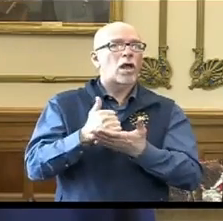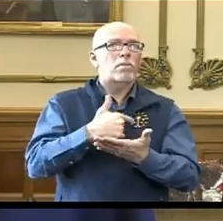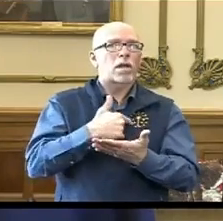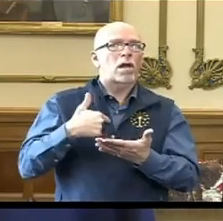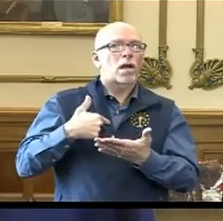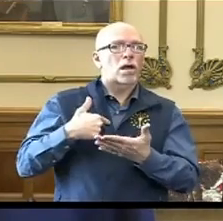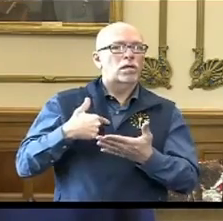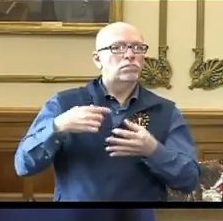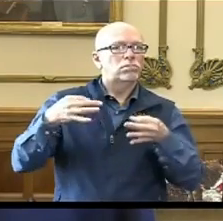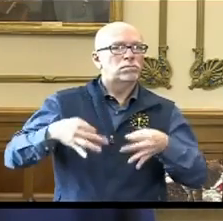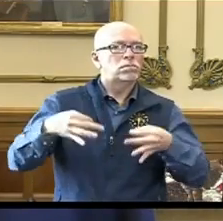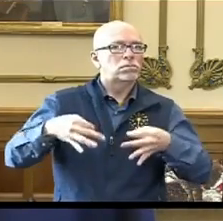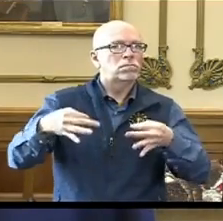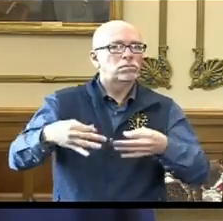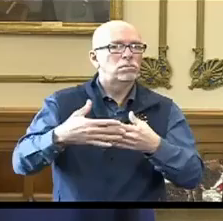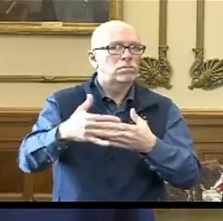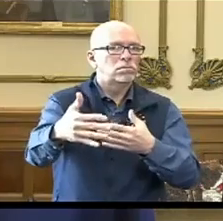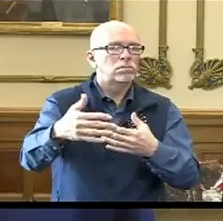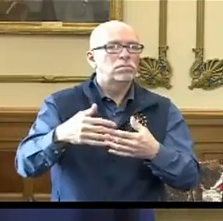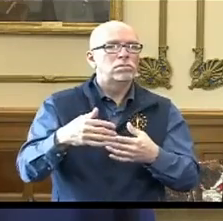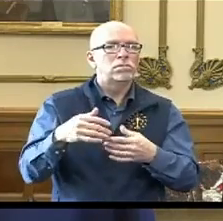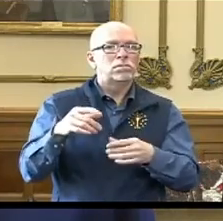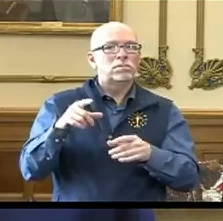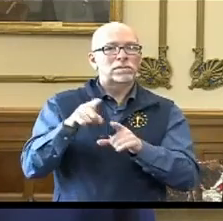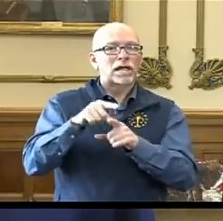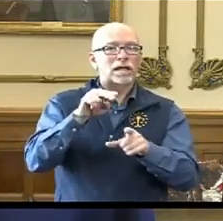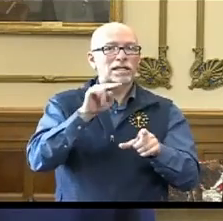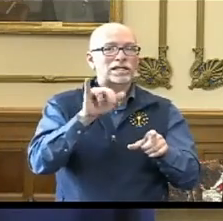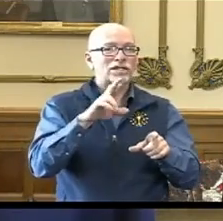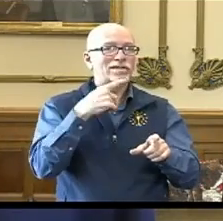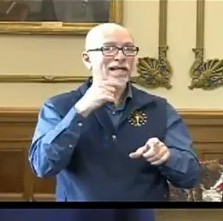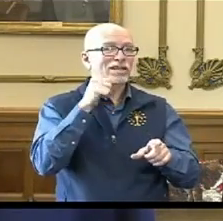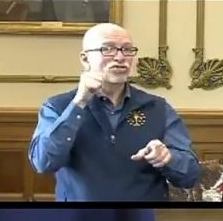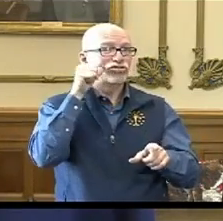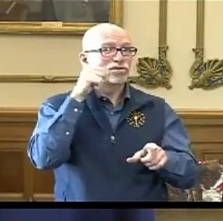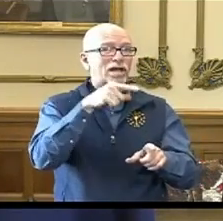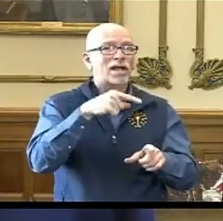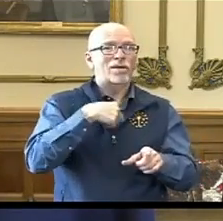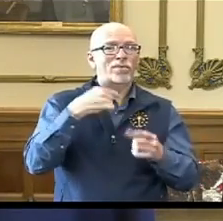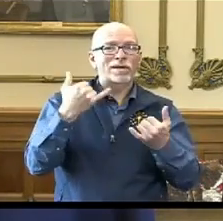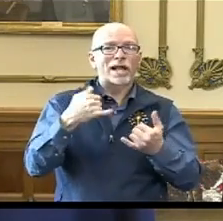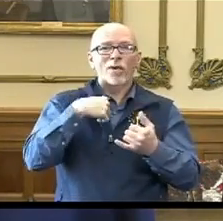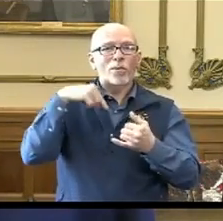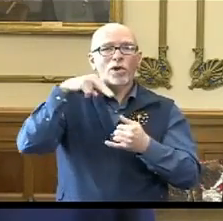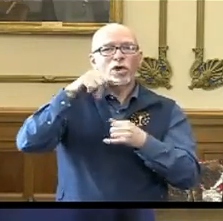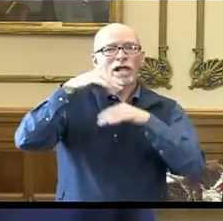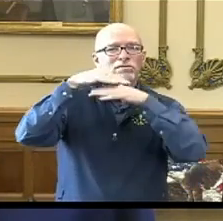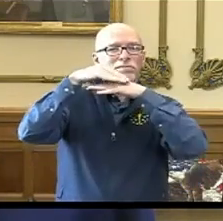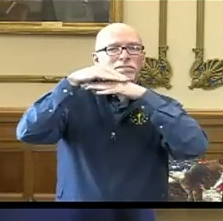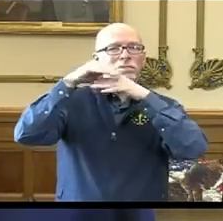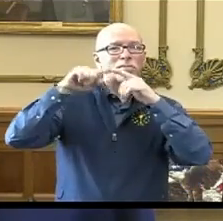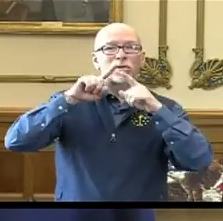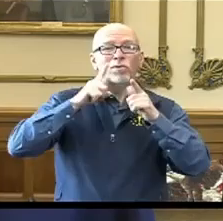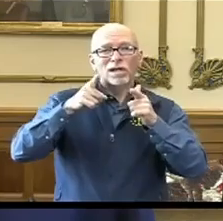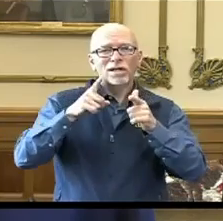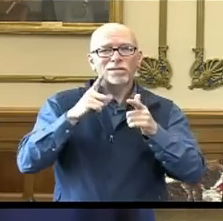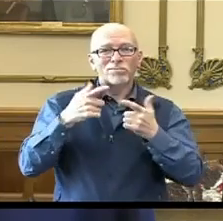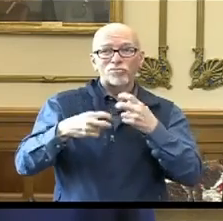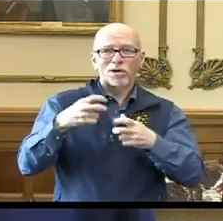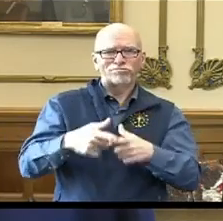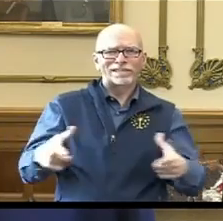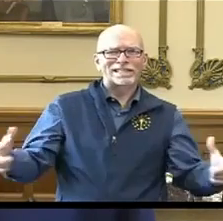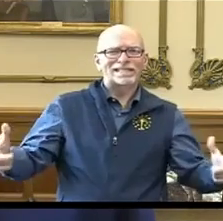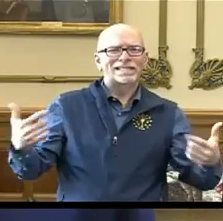inform, as Nir said yesterday, we're kind of looking at the tip of the iceberg here, but how big